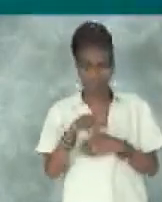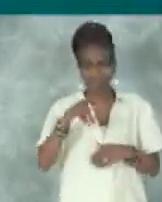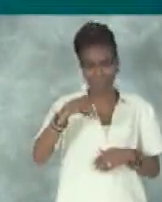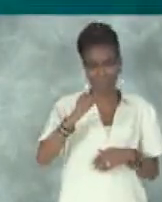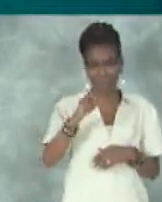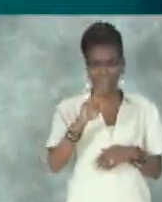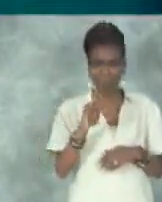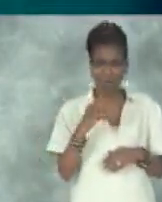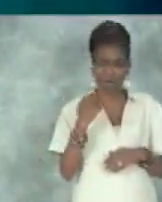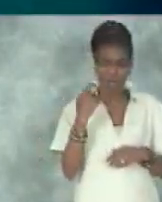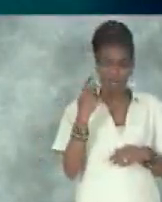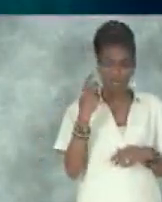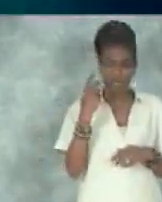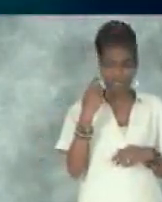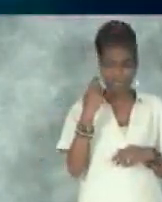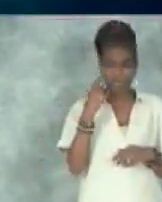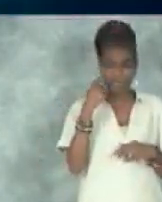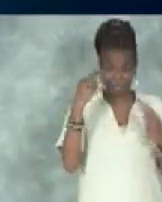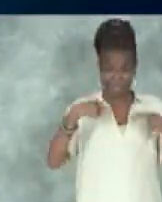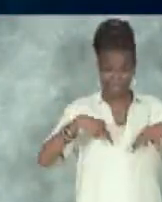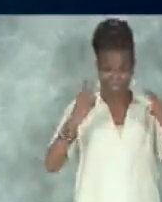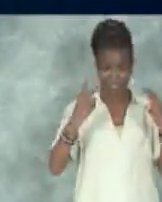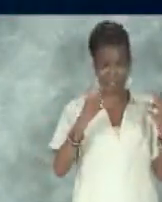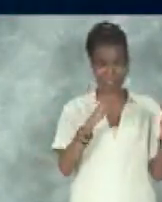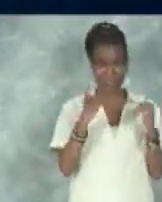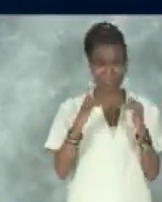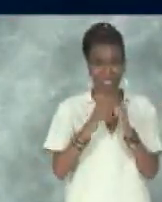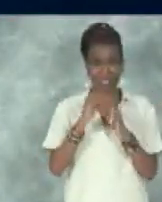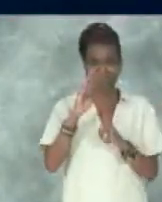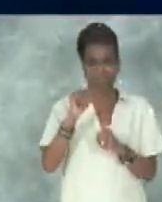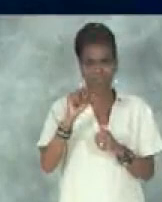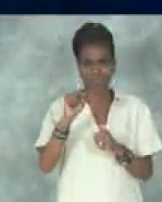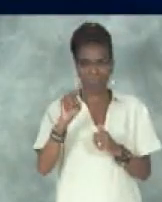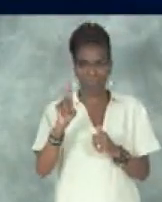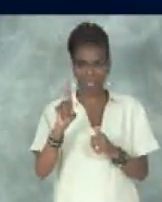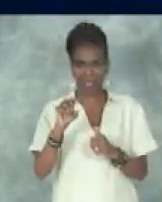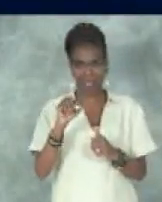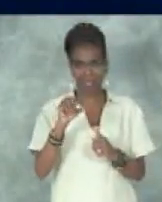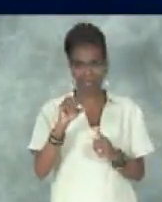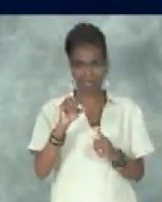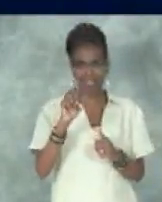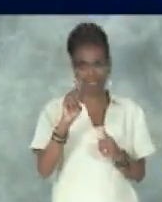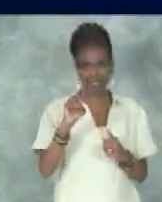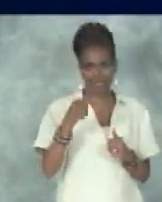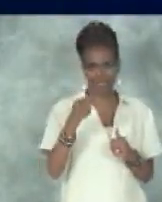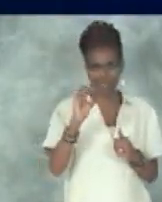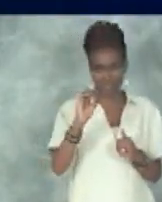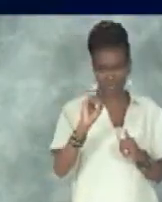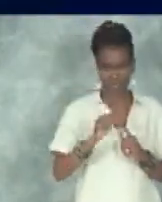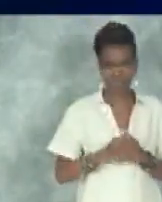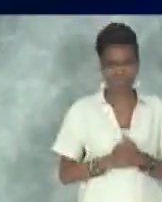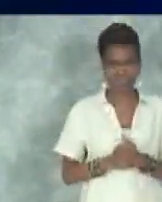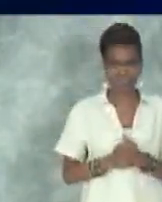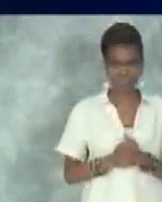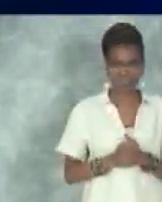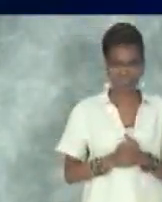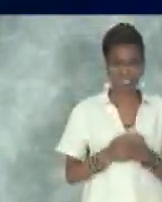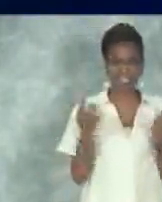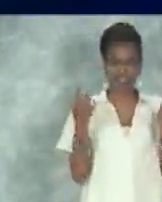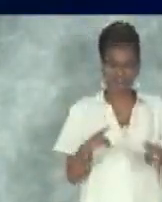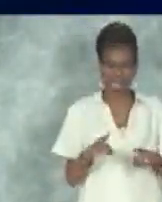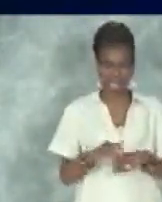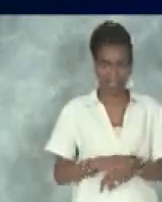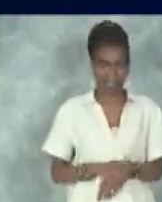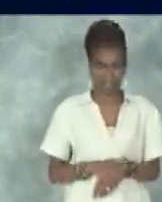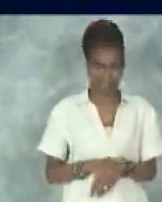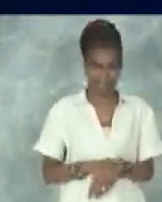it, because it's going to happen. It shall come to pass. God, I thank